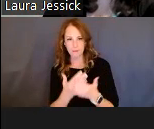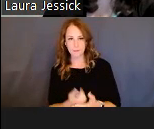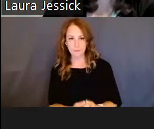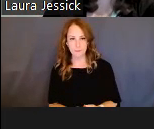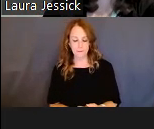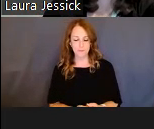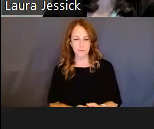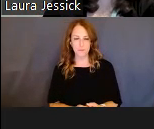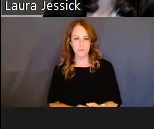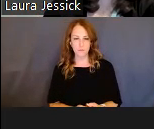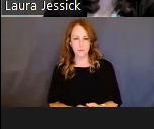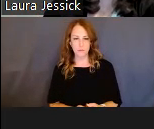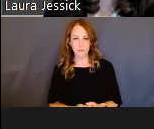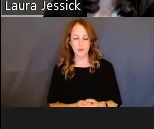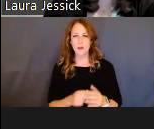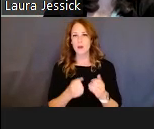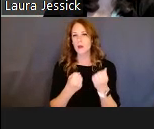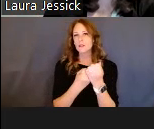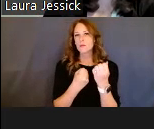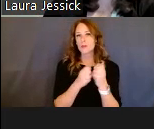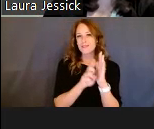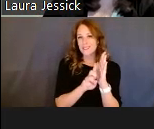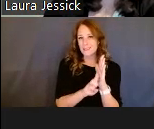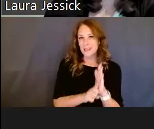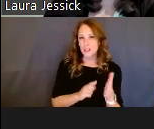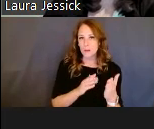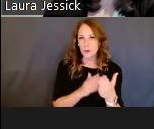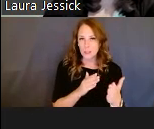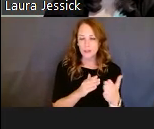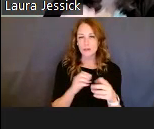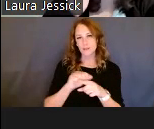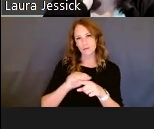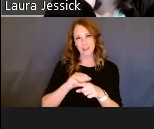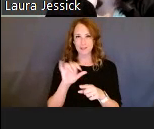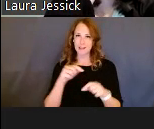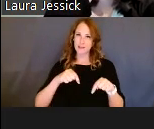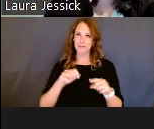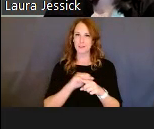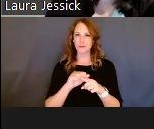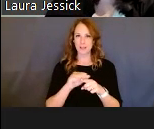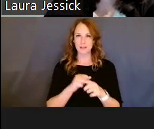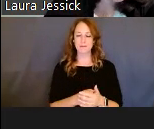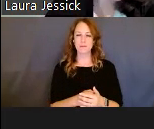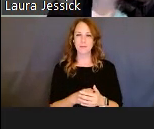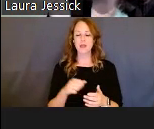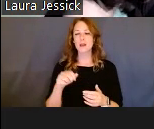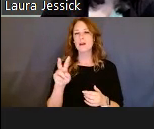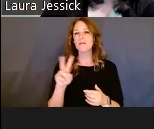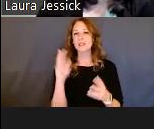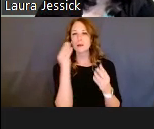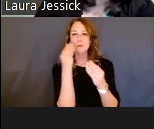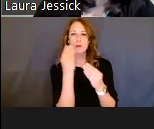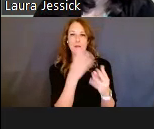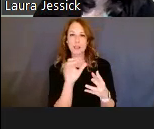It also supports investigations and prosecutions and trainings like this one. And of course, victim